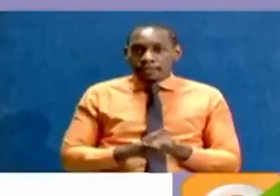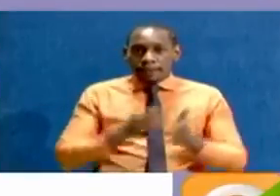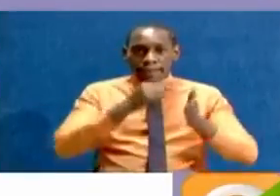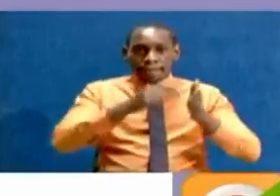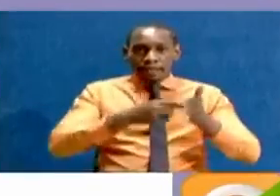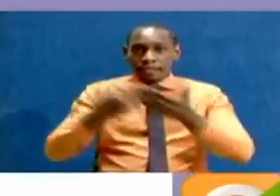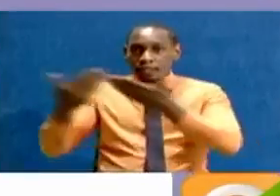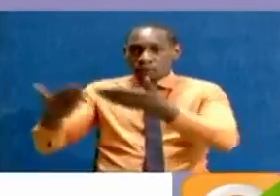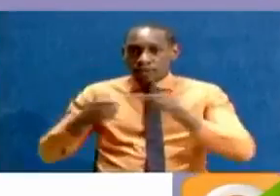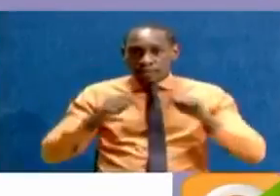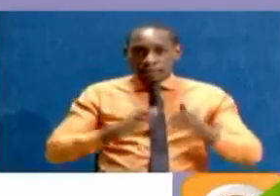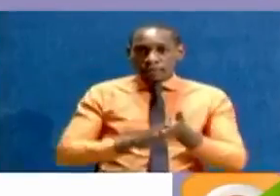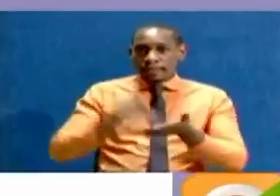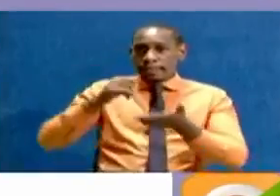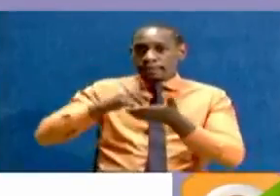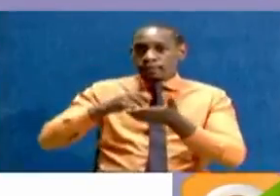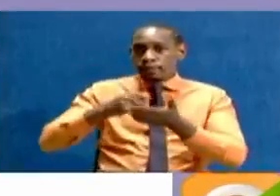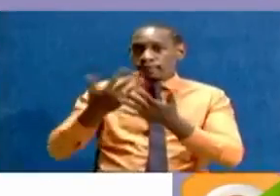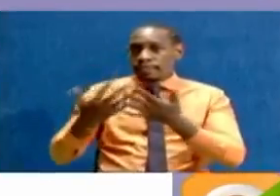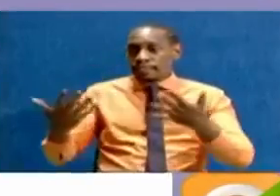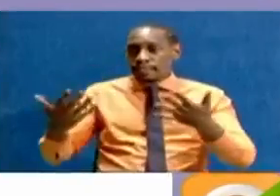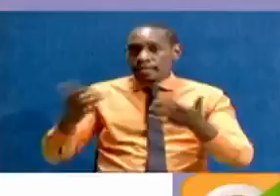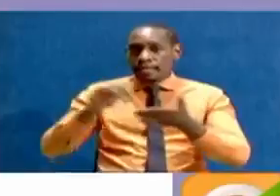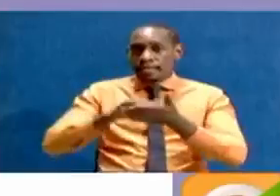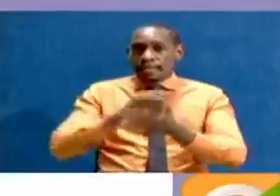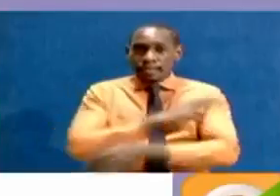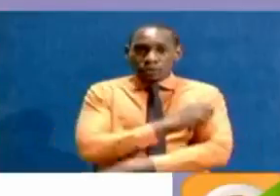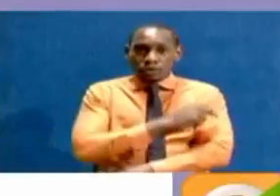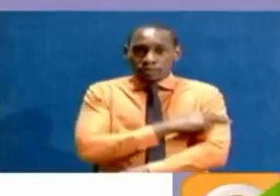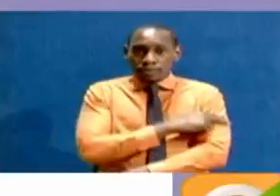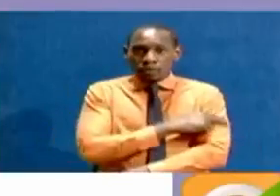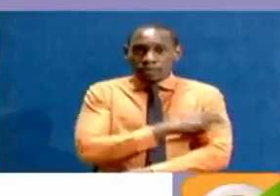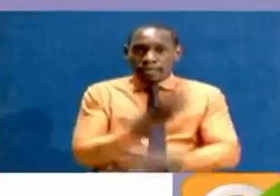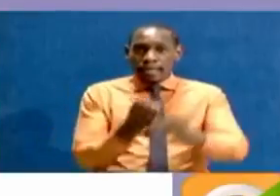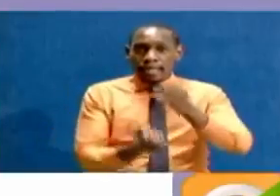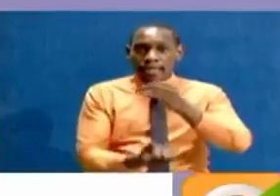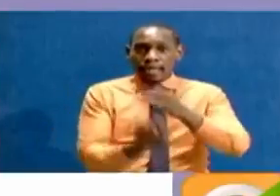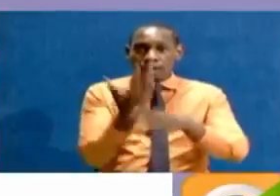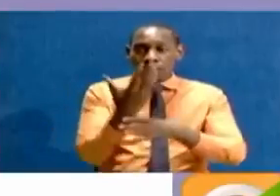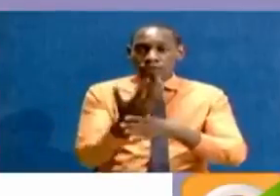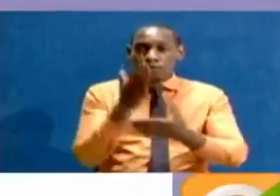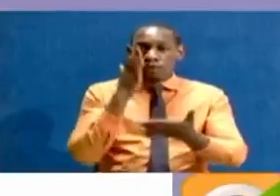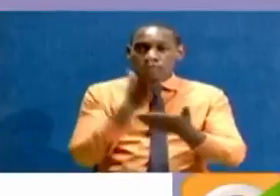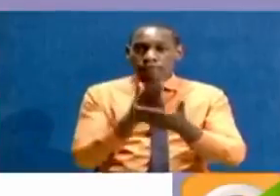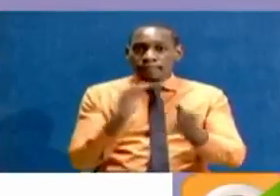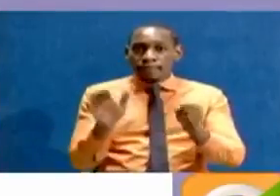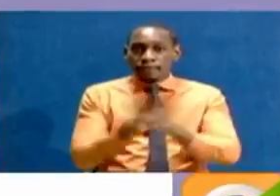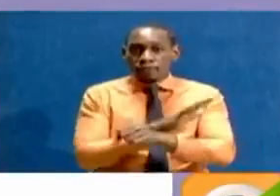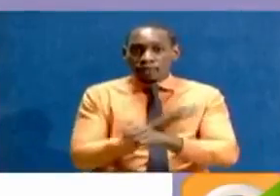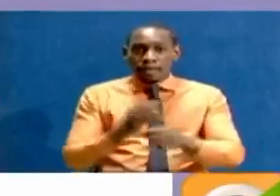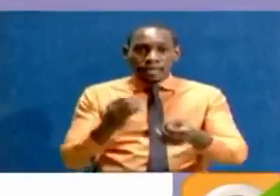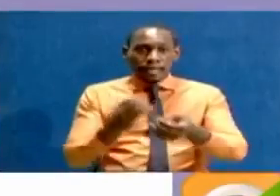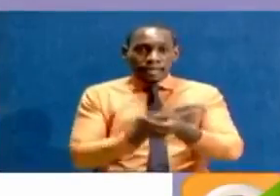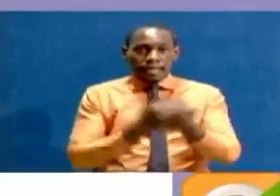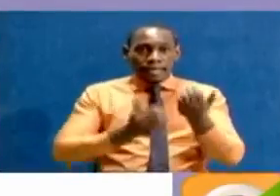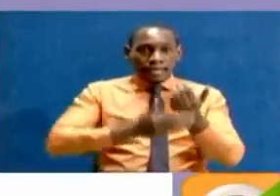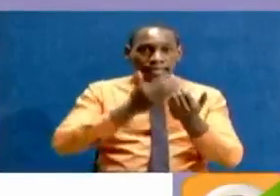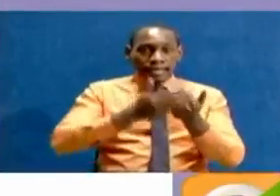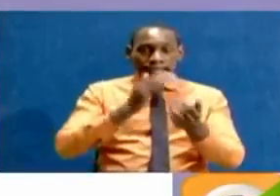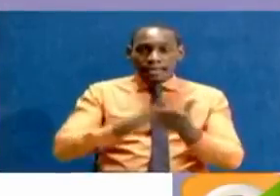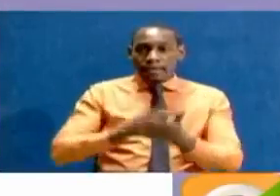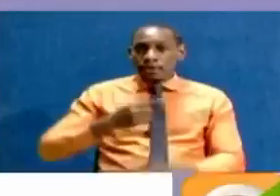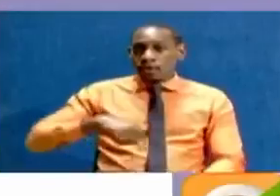today is part of the imaging equipment that this hospital is installing to ensure comprehensive cancer care.